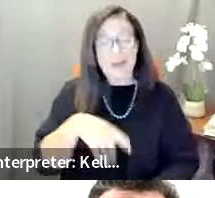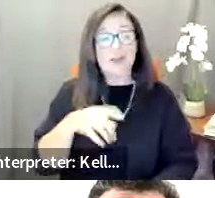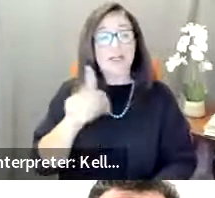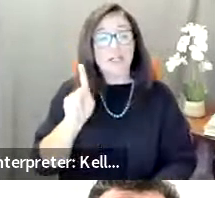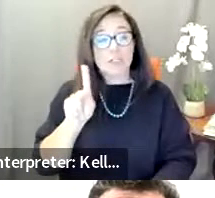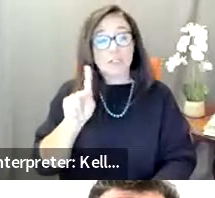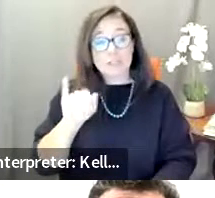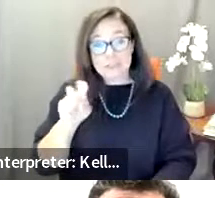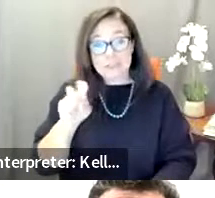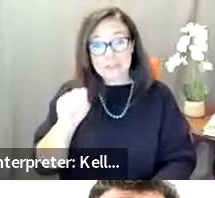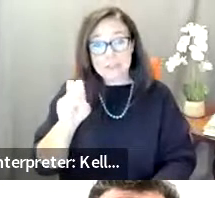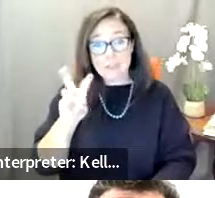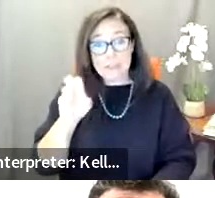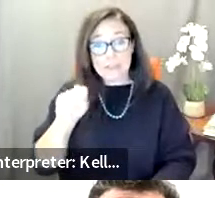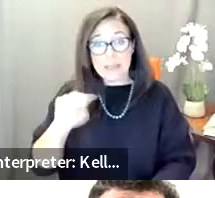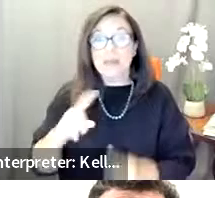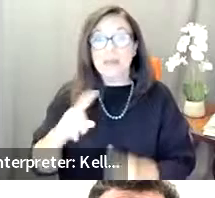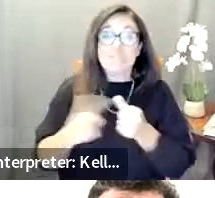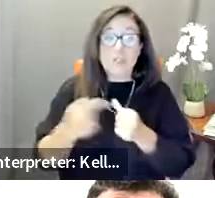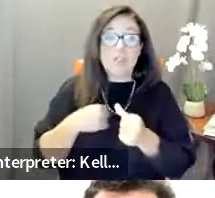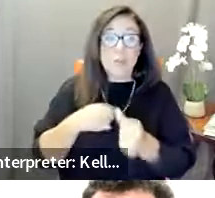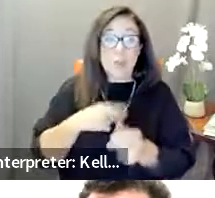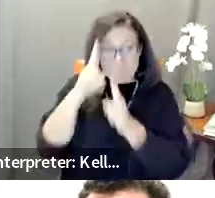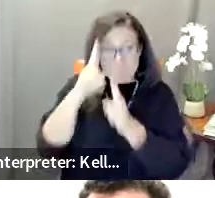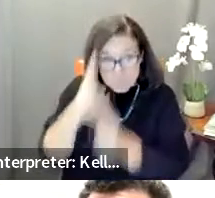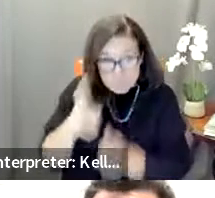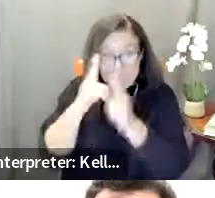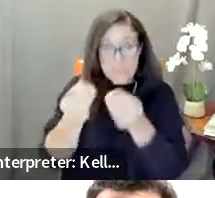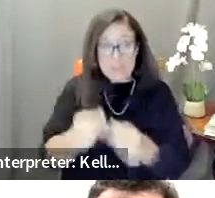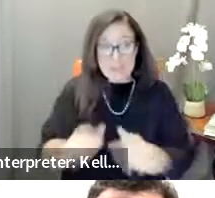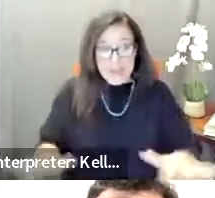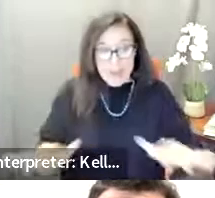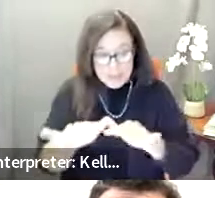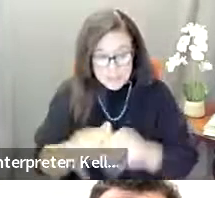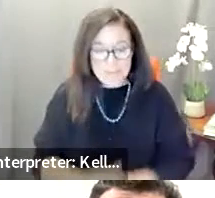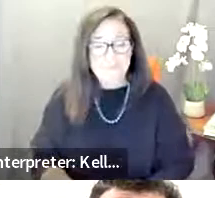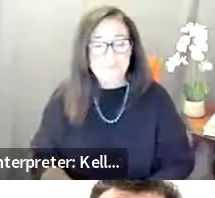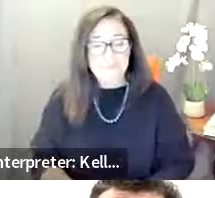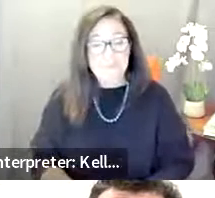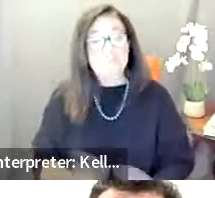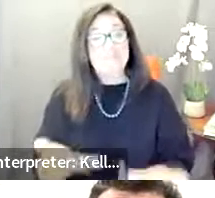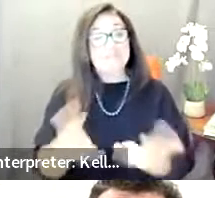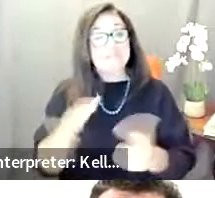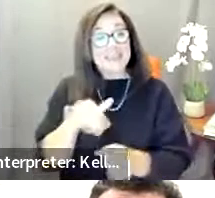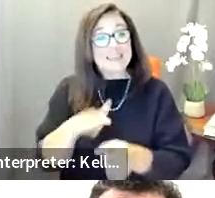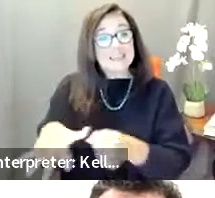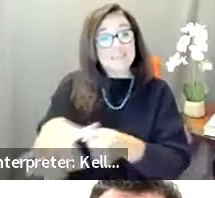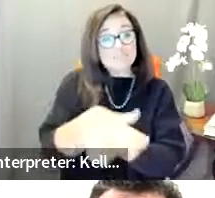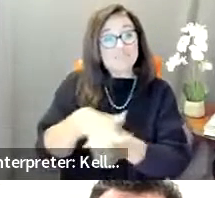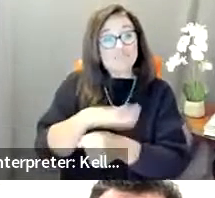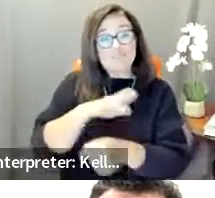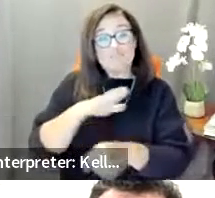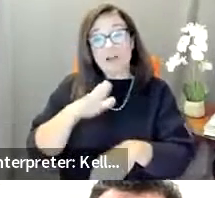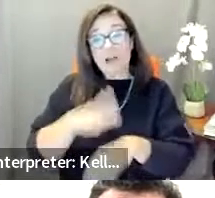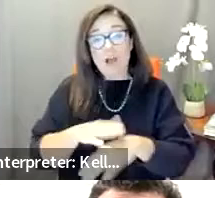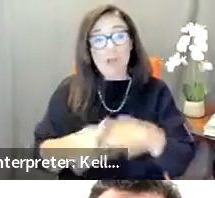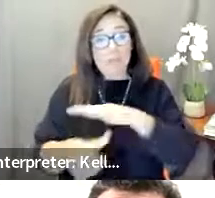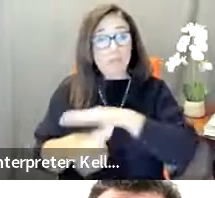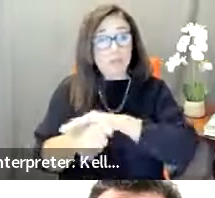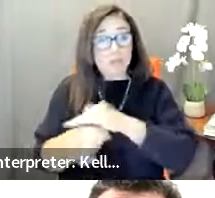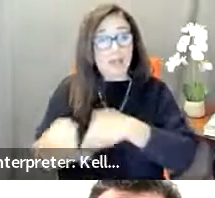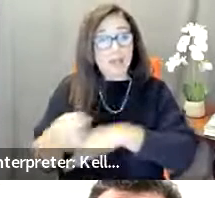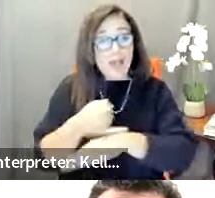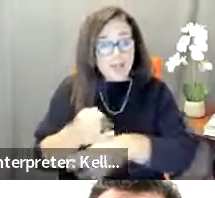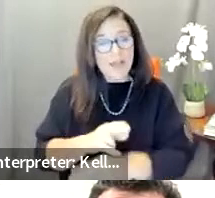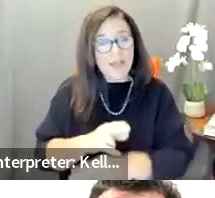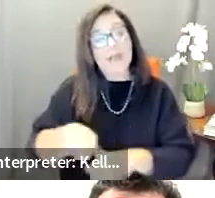acknowledgement. I would like to take this time to acknowledge that wherever we are currently located on Turtle Island, otherwise known as